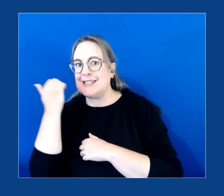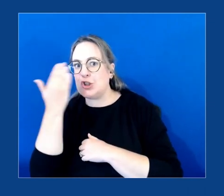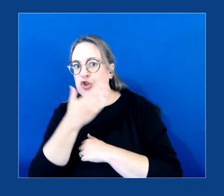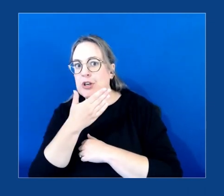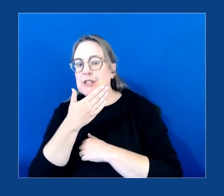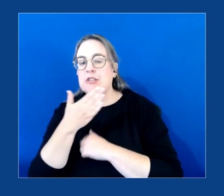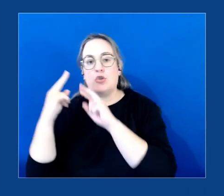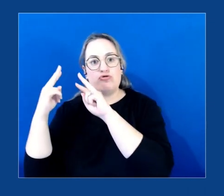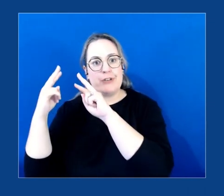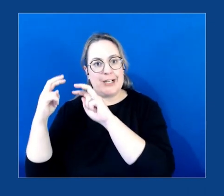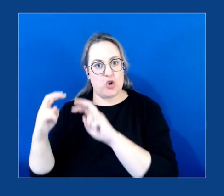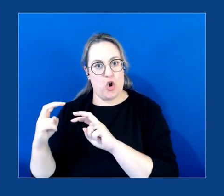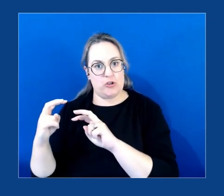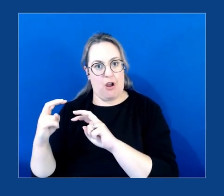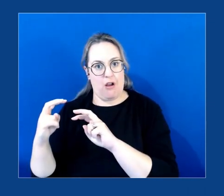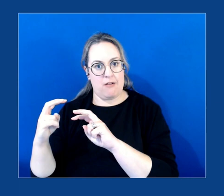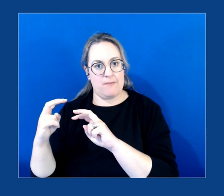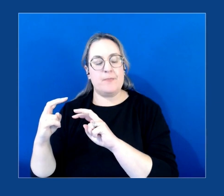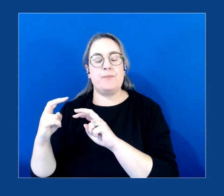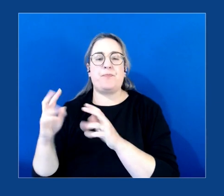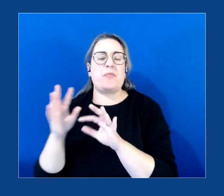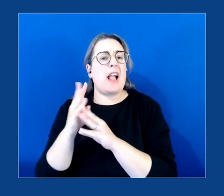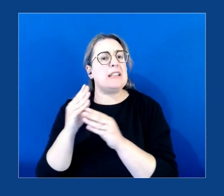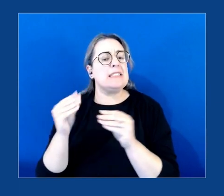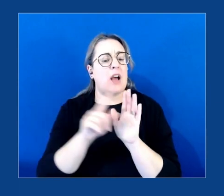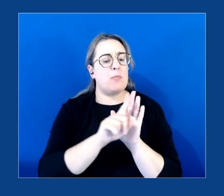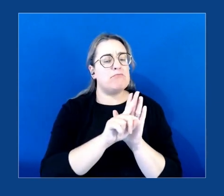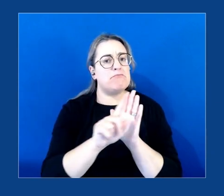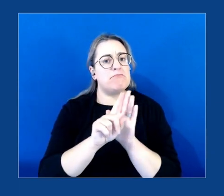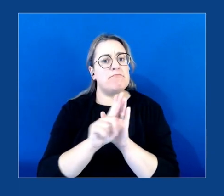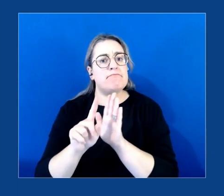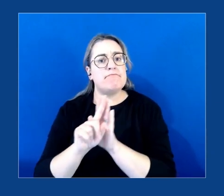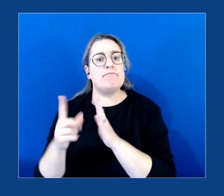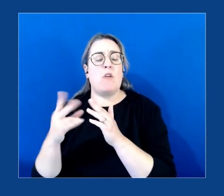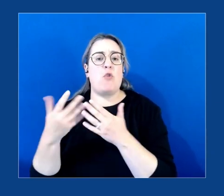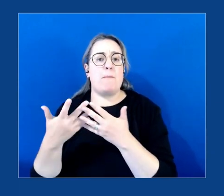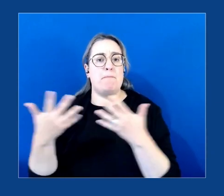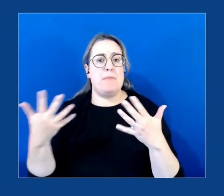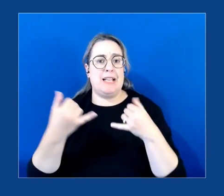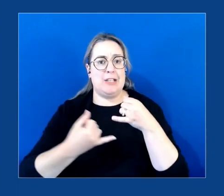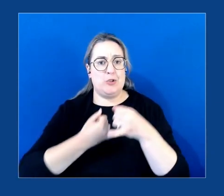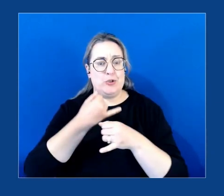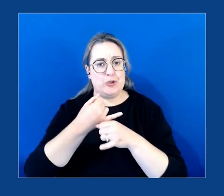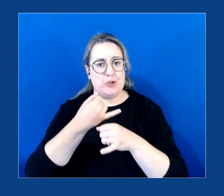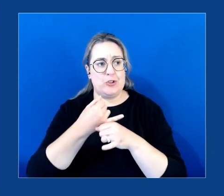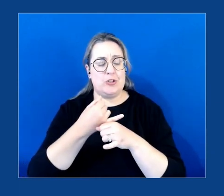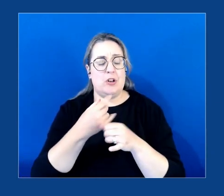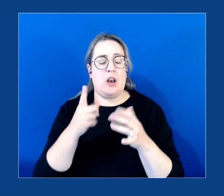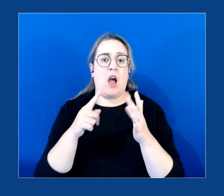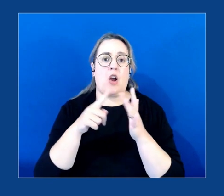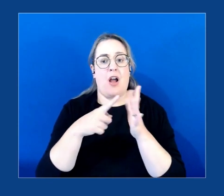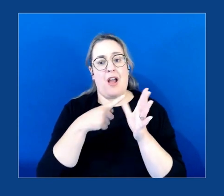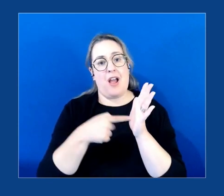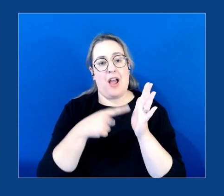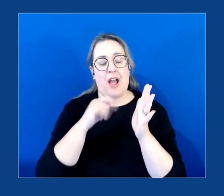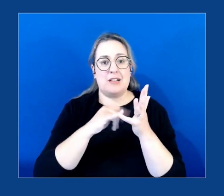as well as representatives of some of the major institutions like IATSIS and like